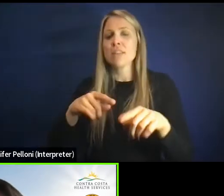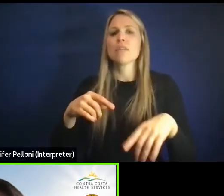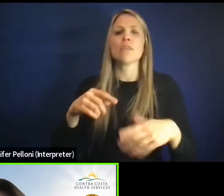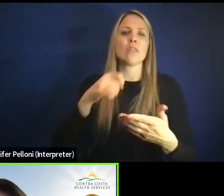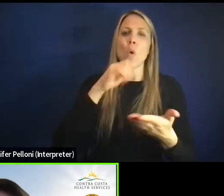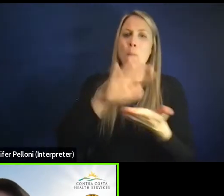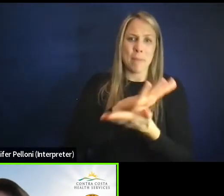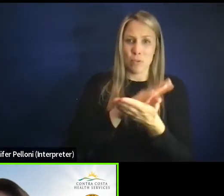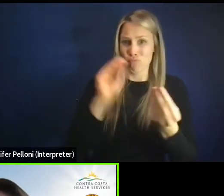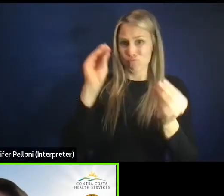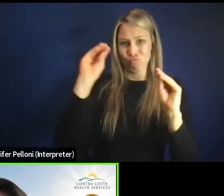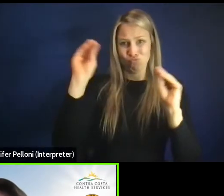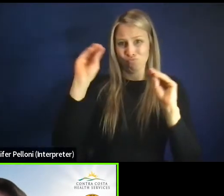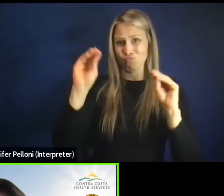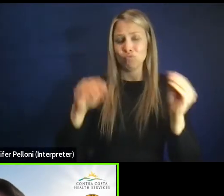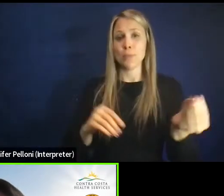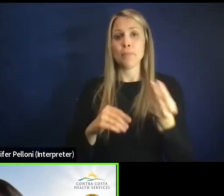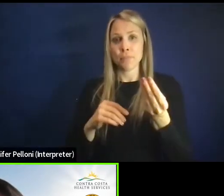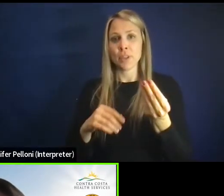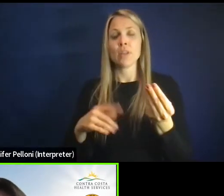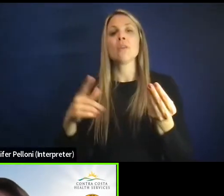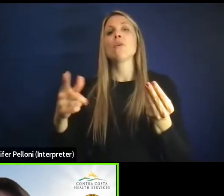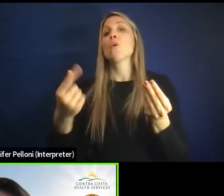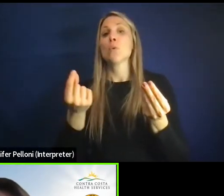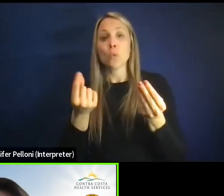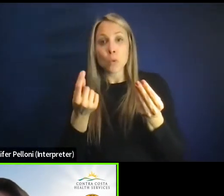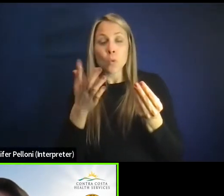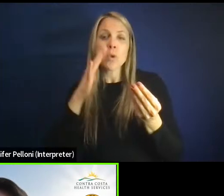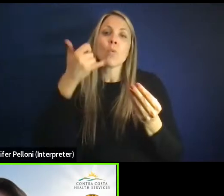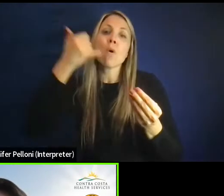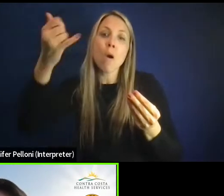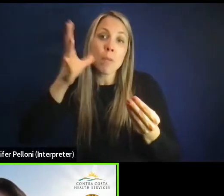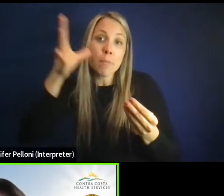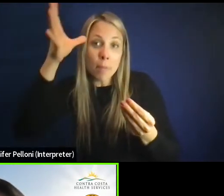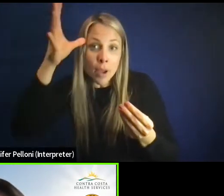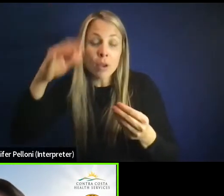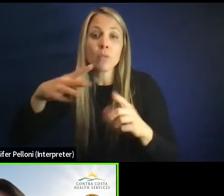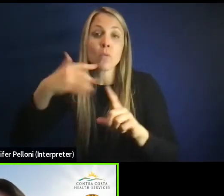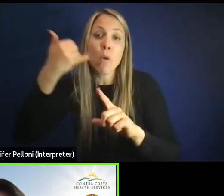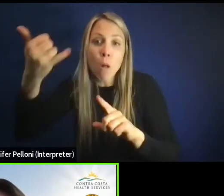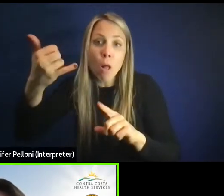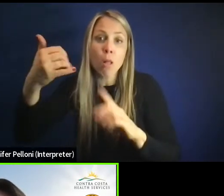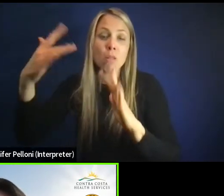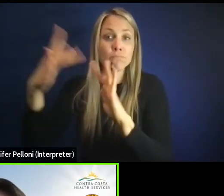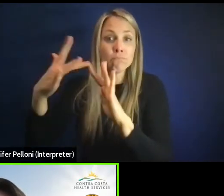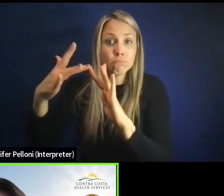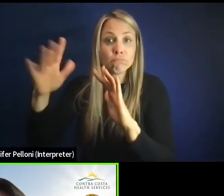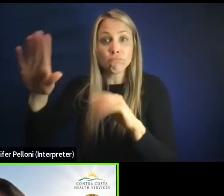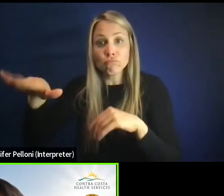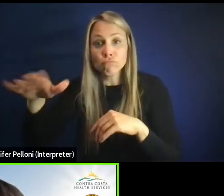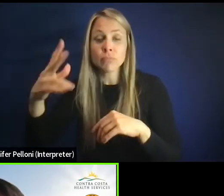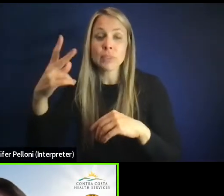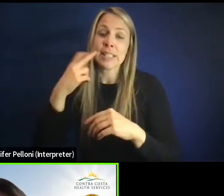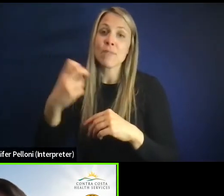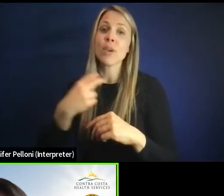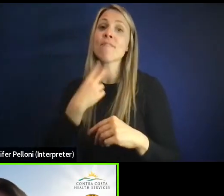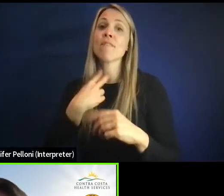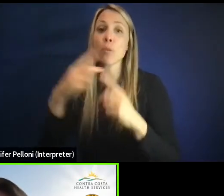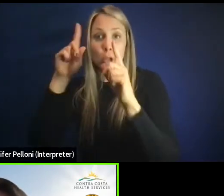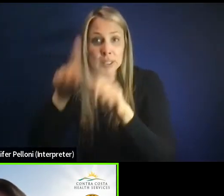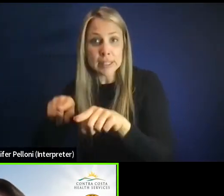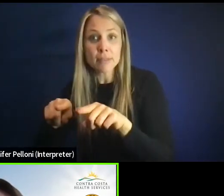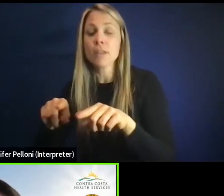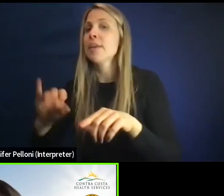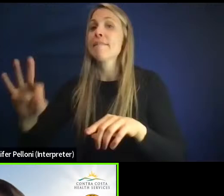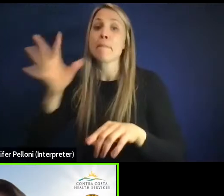child. And then we try to get a hold of the parent by phone to get that verbal consent. But if we can't